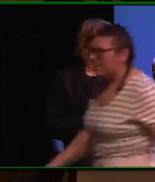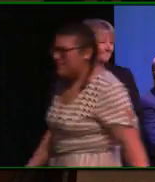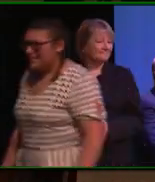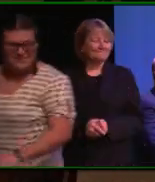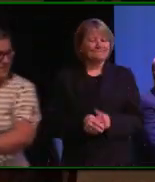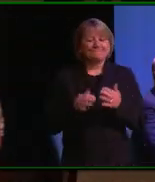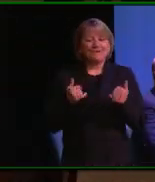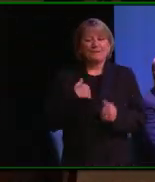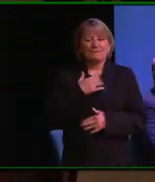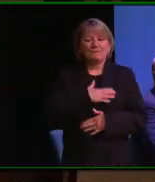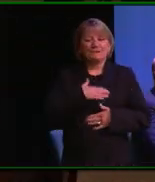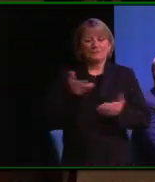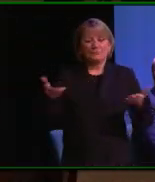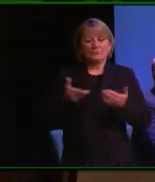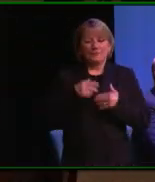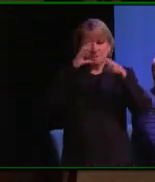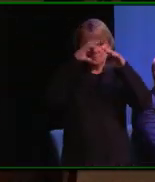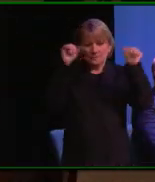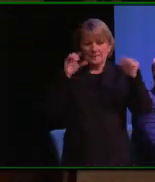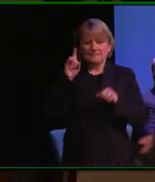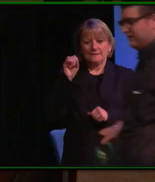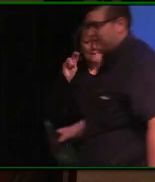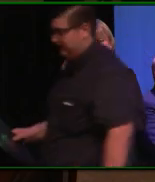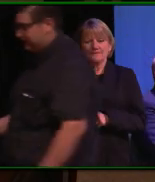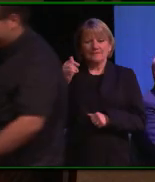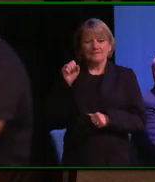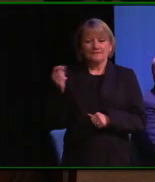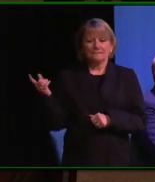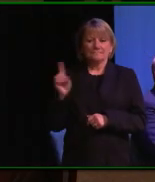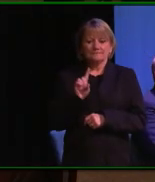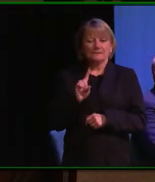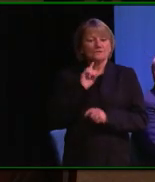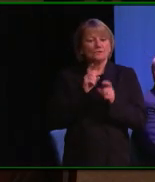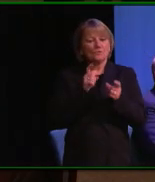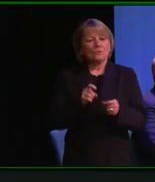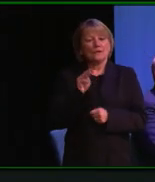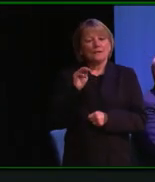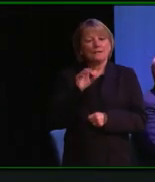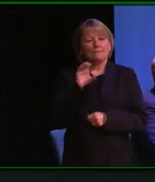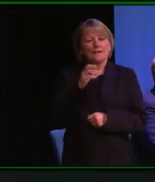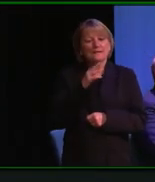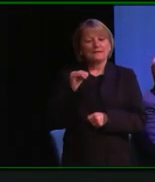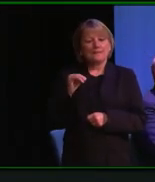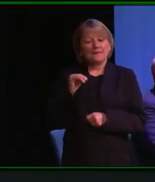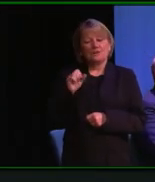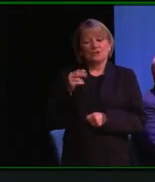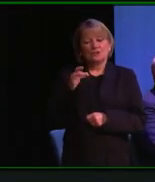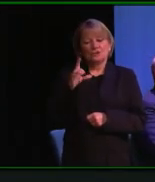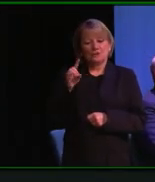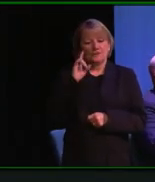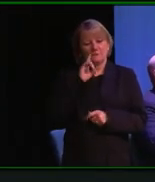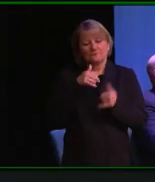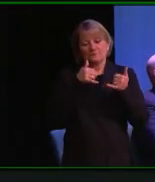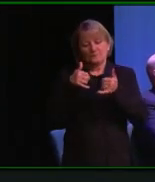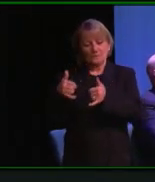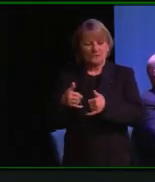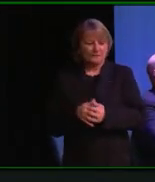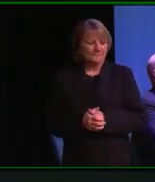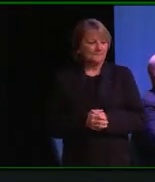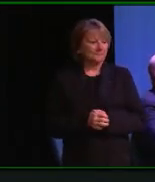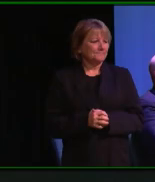It is now my pleasure to welcome President Douglas back to the podium to award the Mason Shield and Newman Civic Fellow.